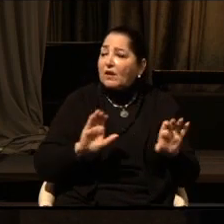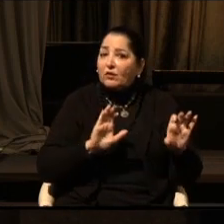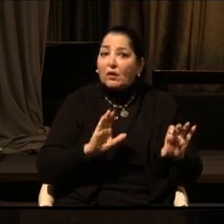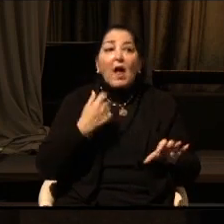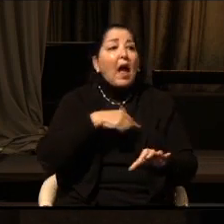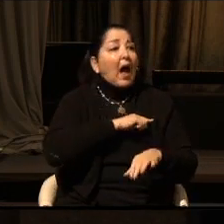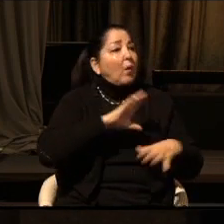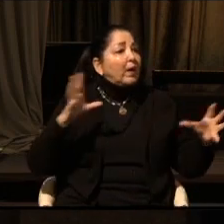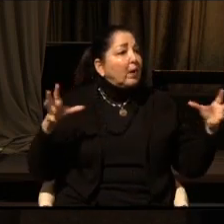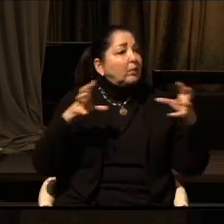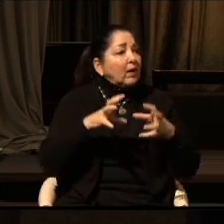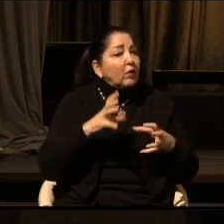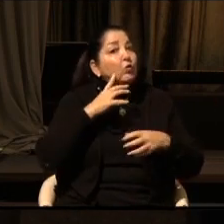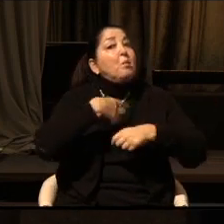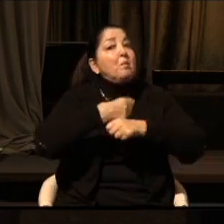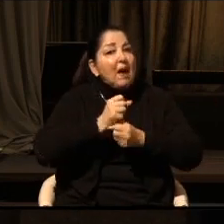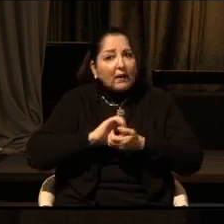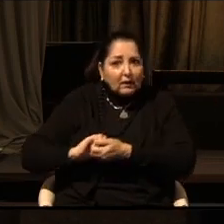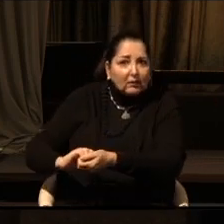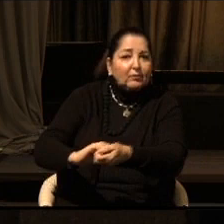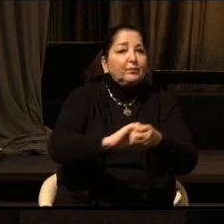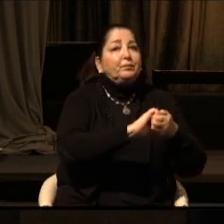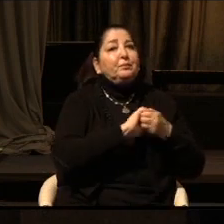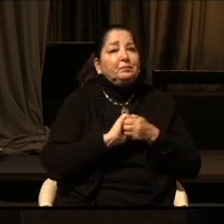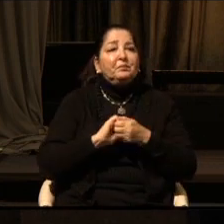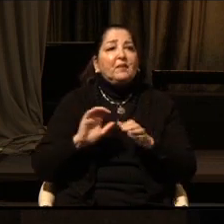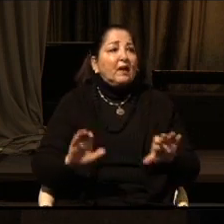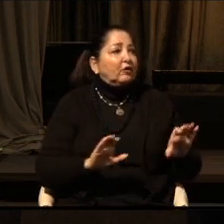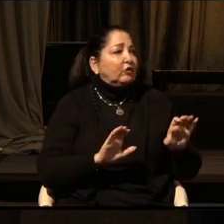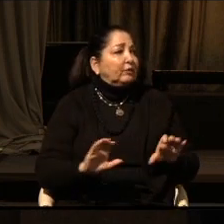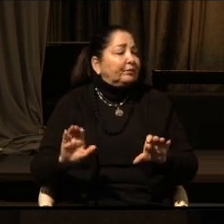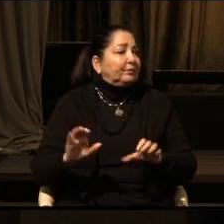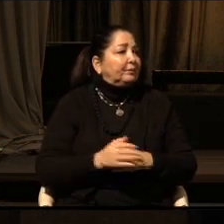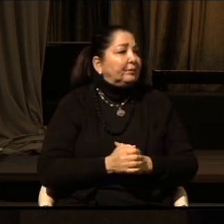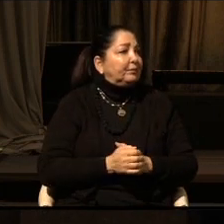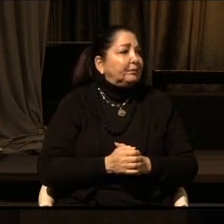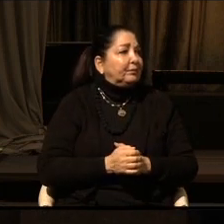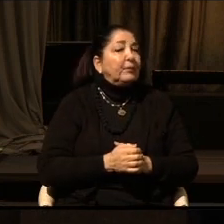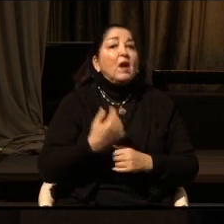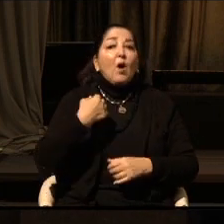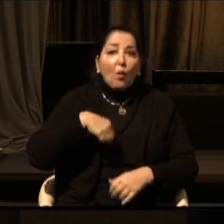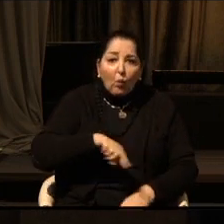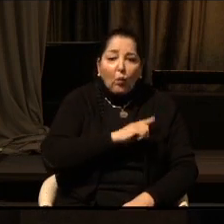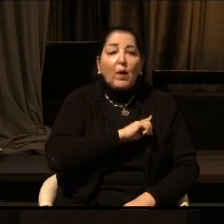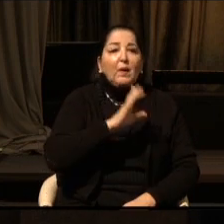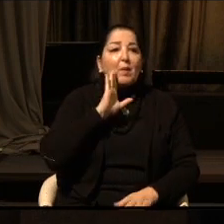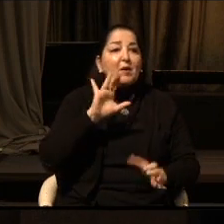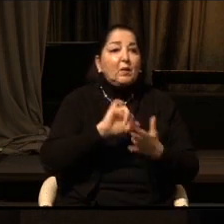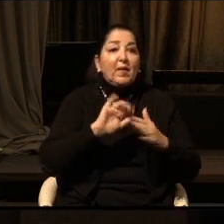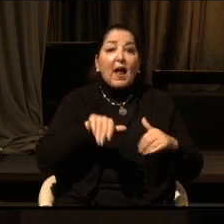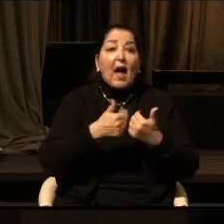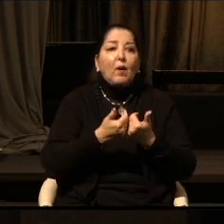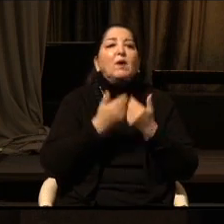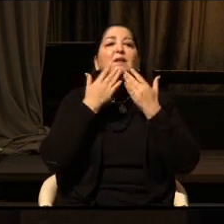that collective action. So we will be embodying that practice by singing.